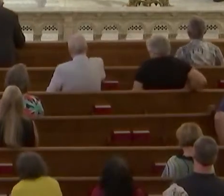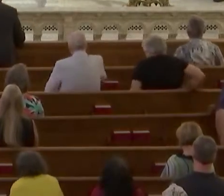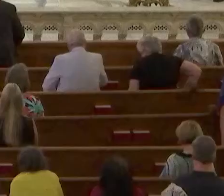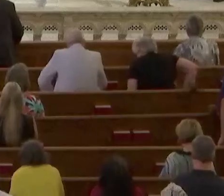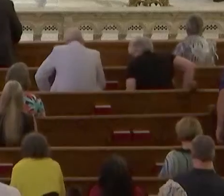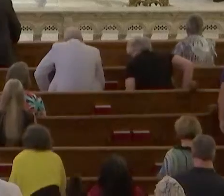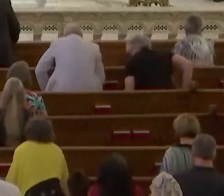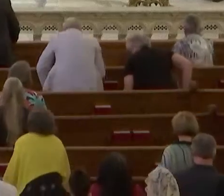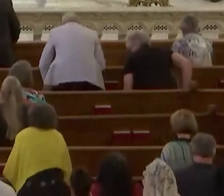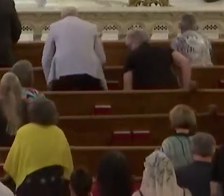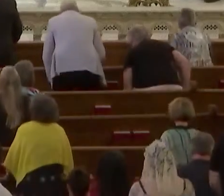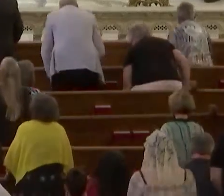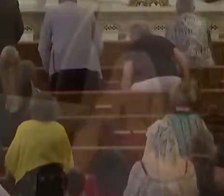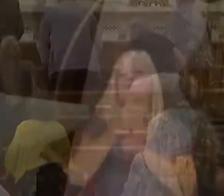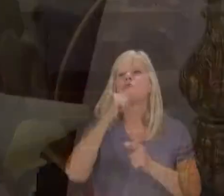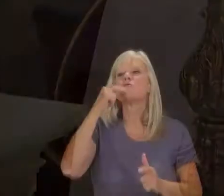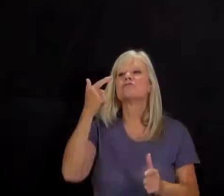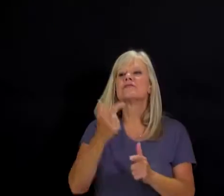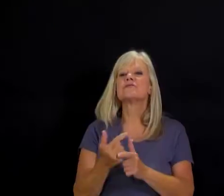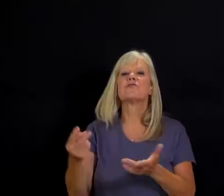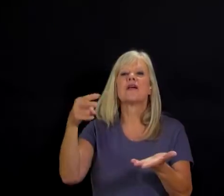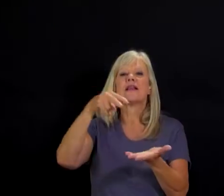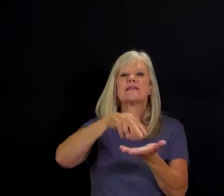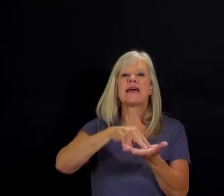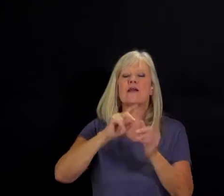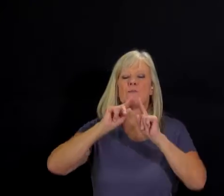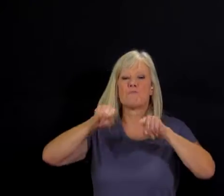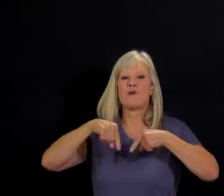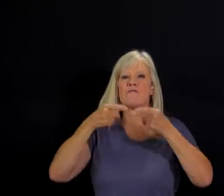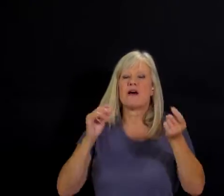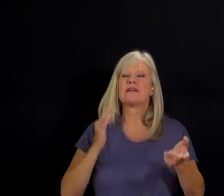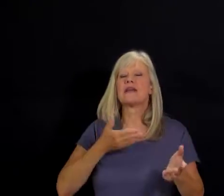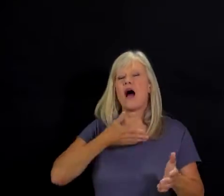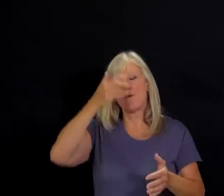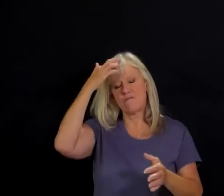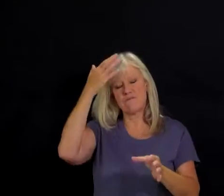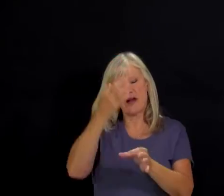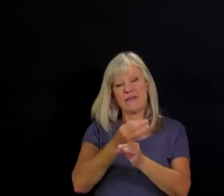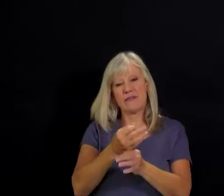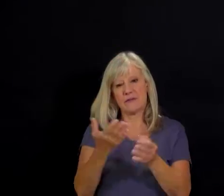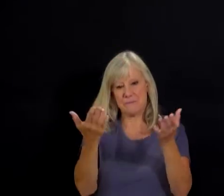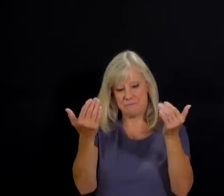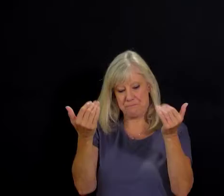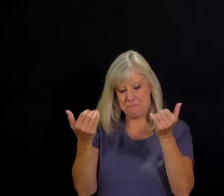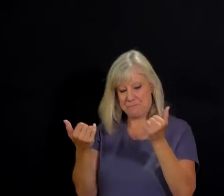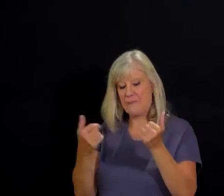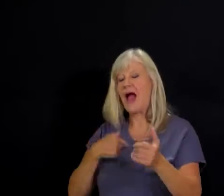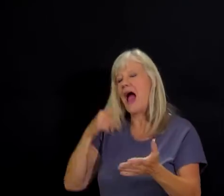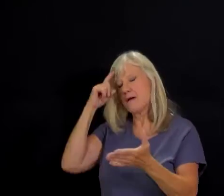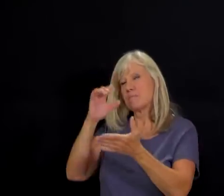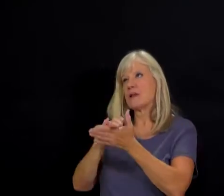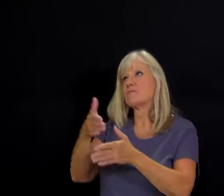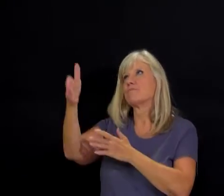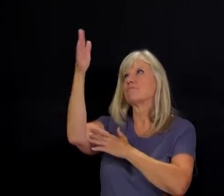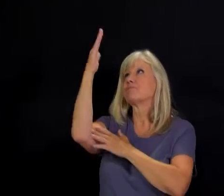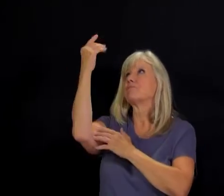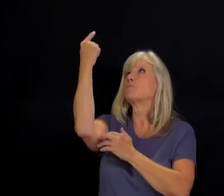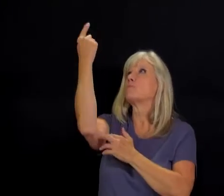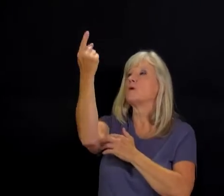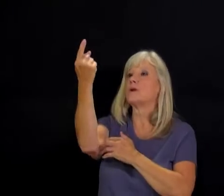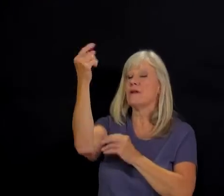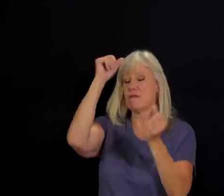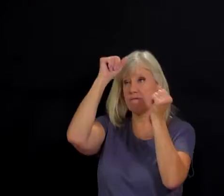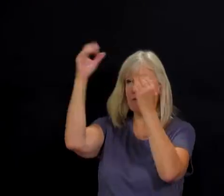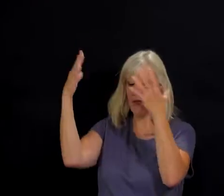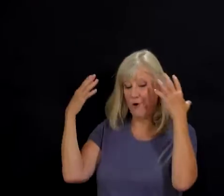My brothers and sisters, let us stand and together profess our common faith. I believe in one God, the